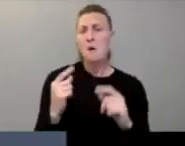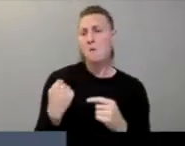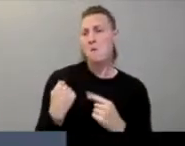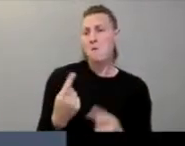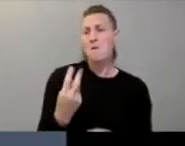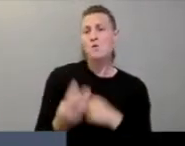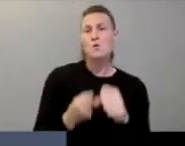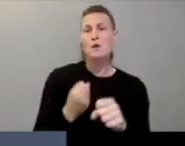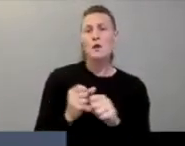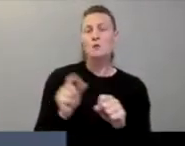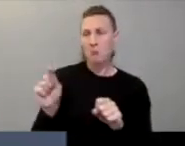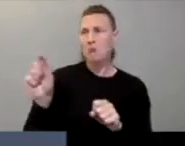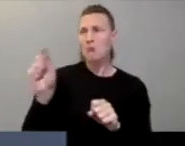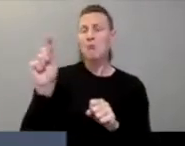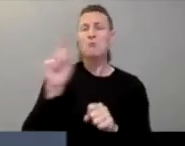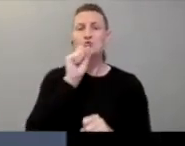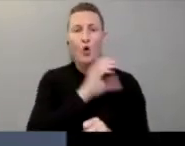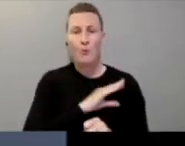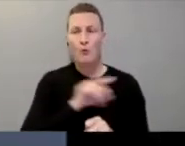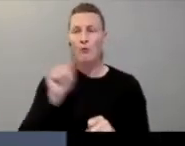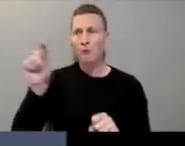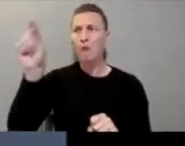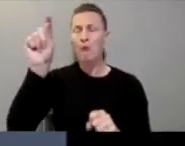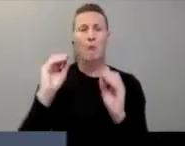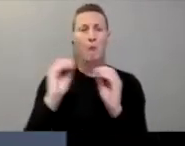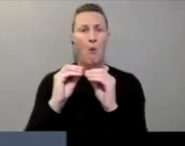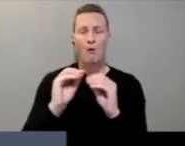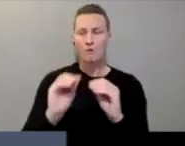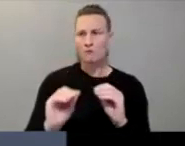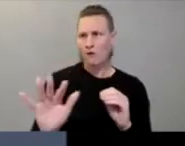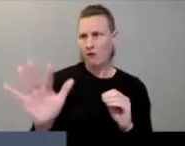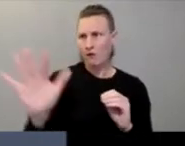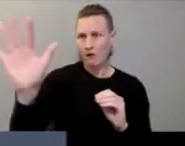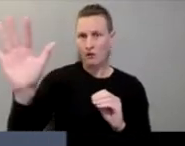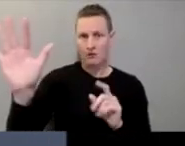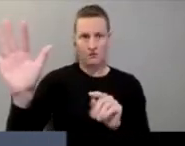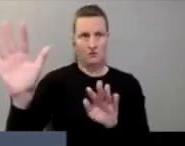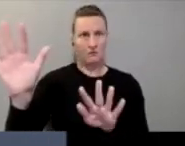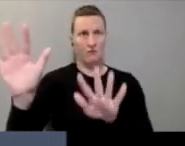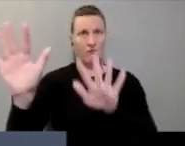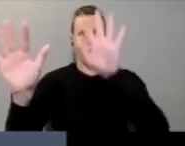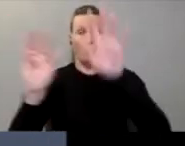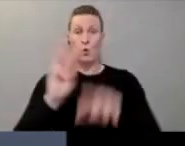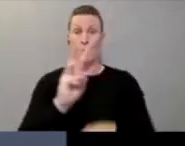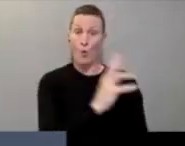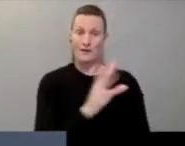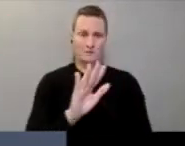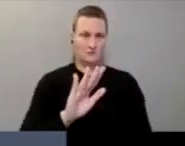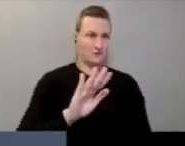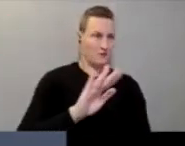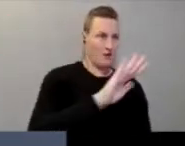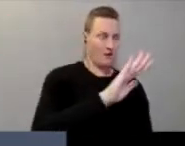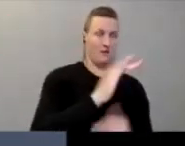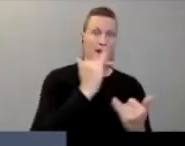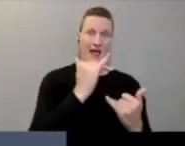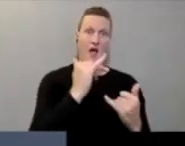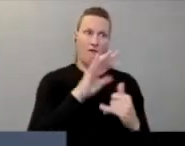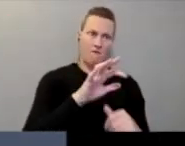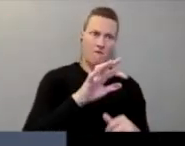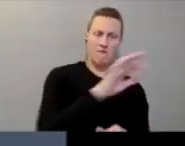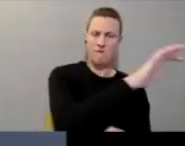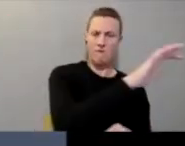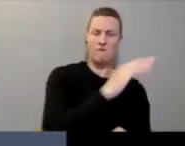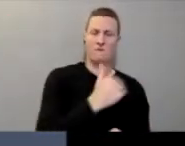We've also seen some movement, going north of the city, and of course the West End being one of the most prominent areas of